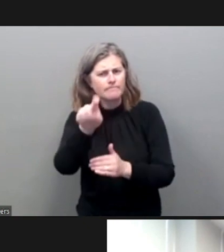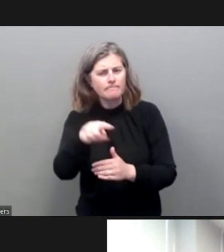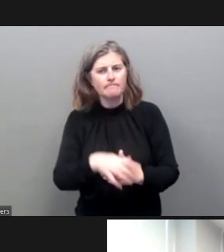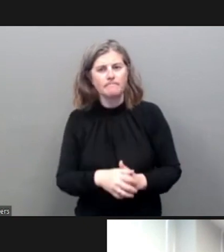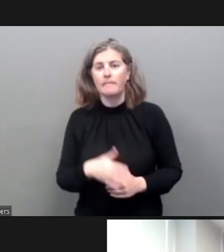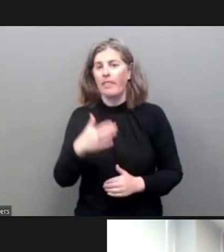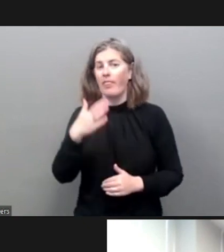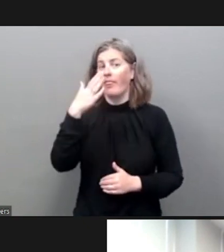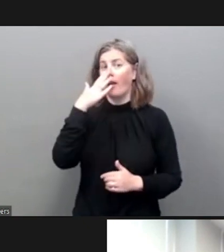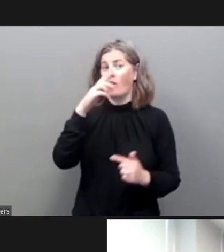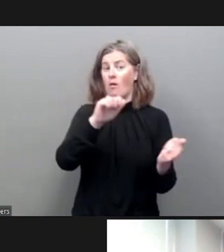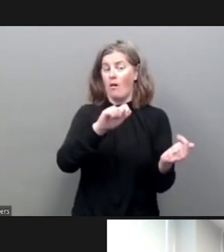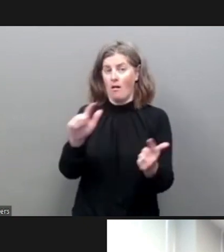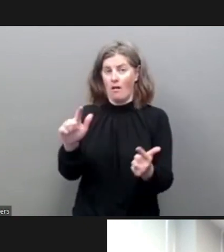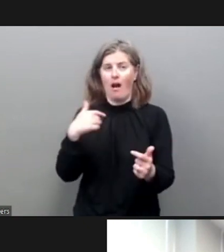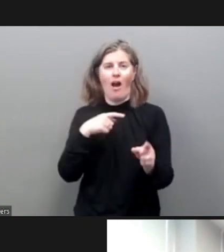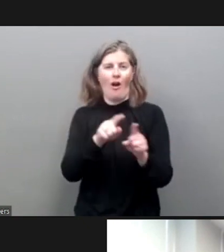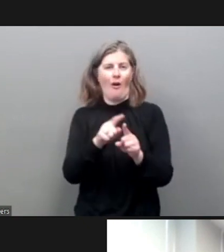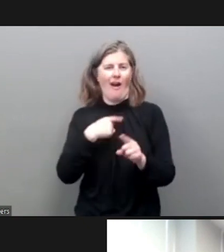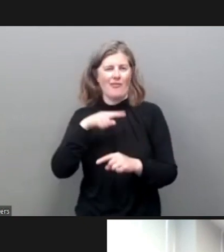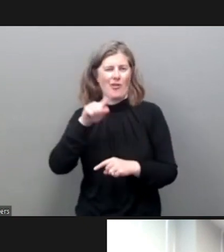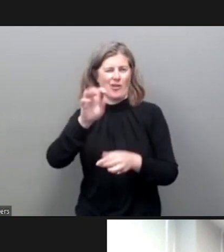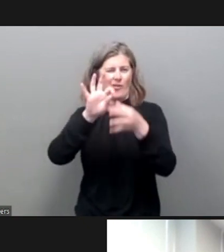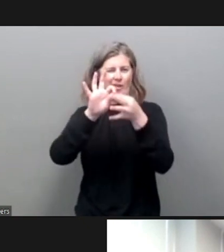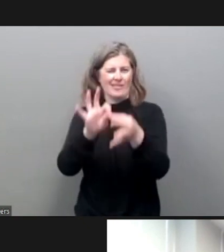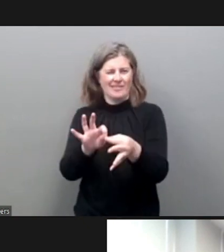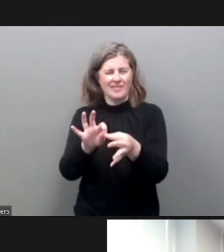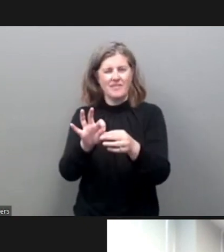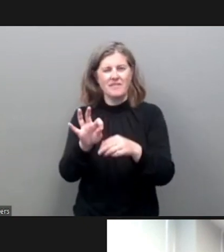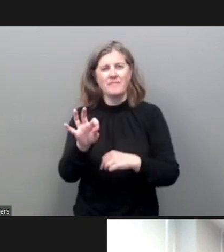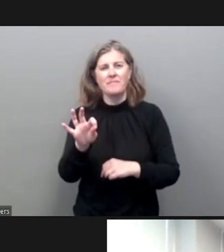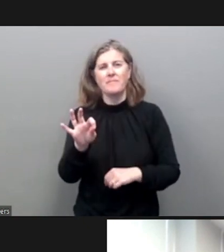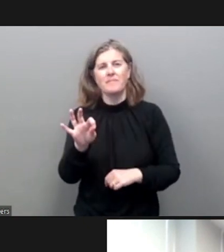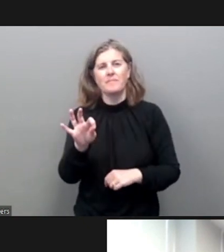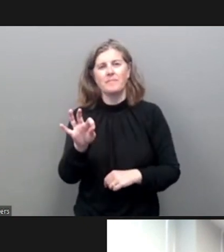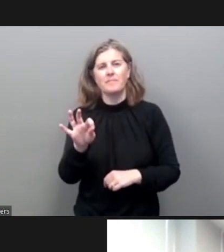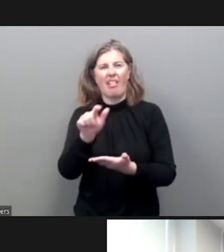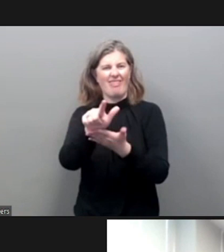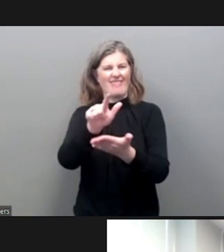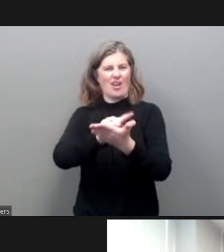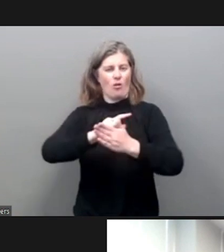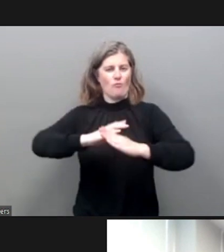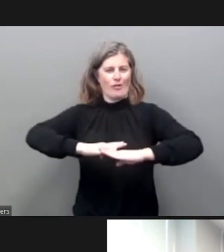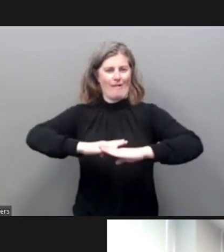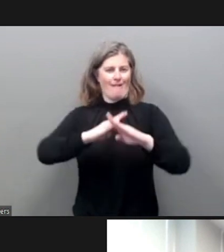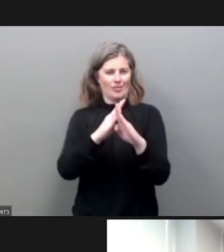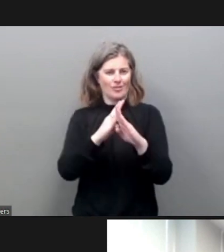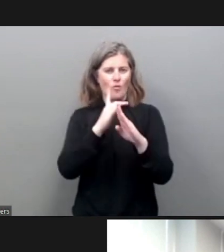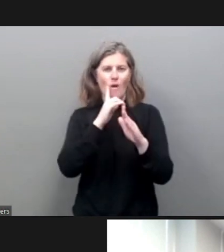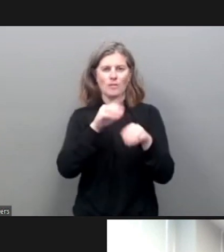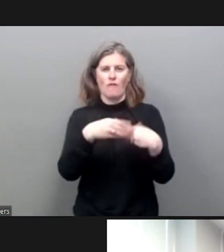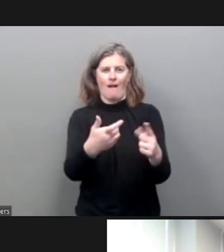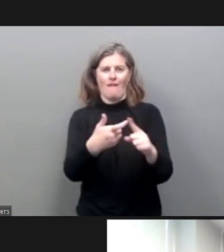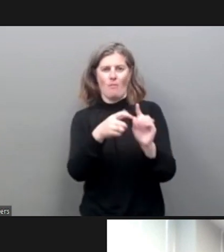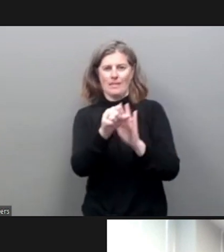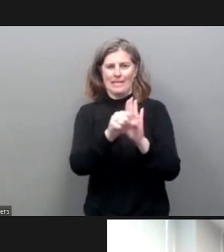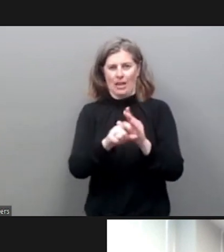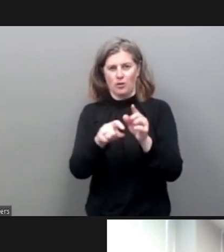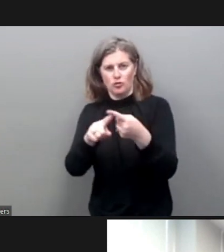Thank you, everybody. I also have a question about the legal protections that are being provided